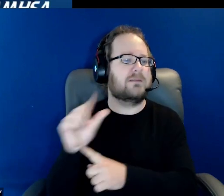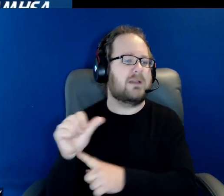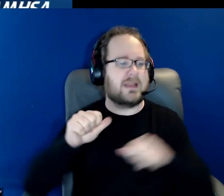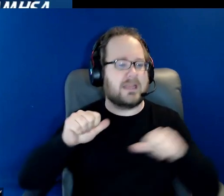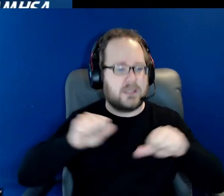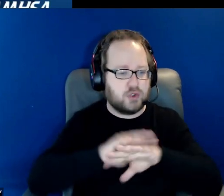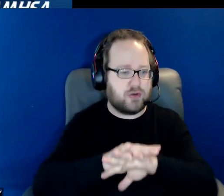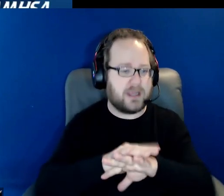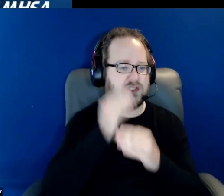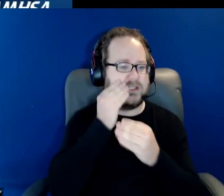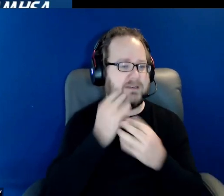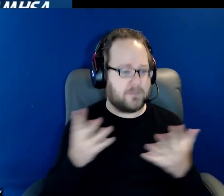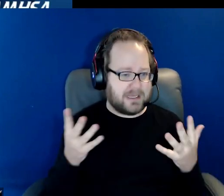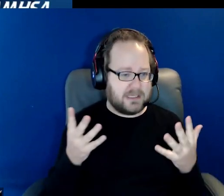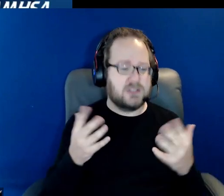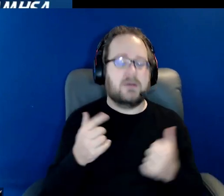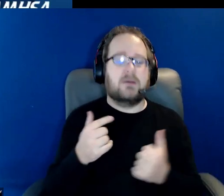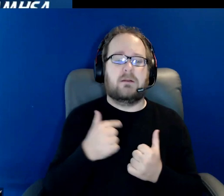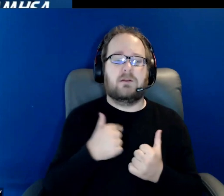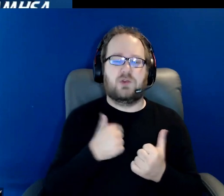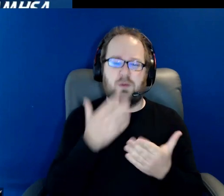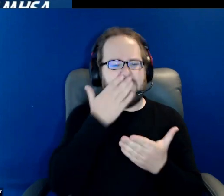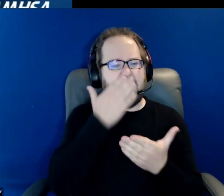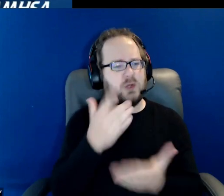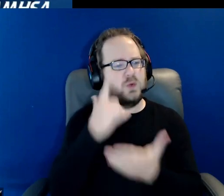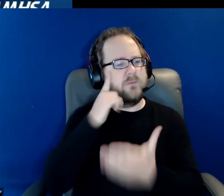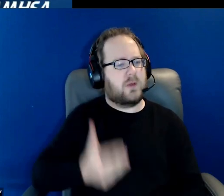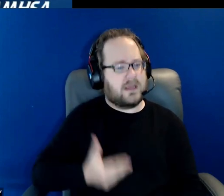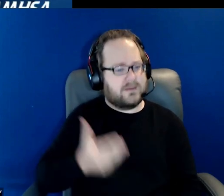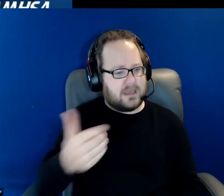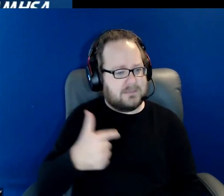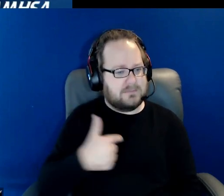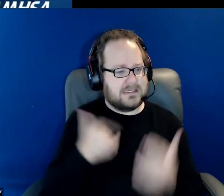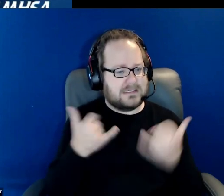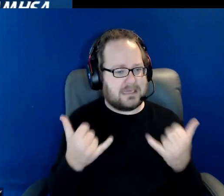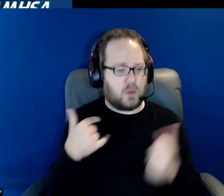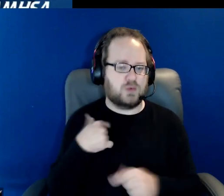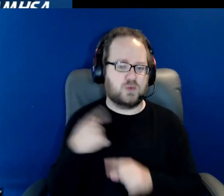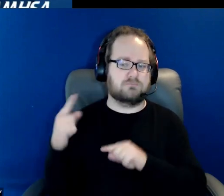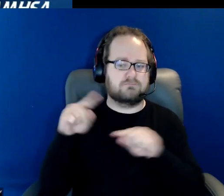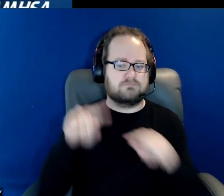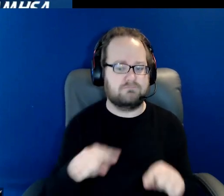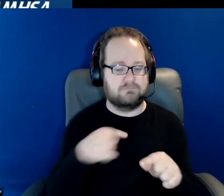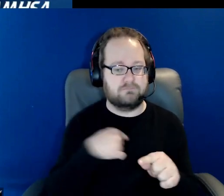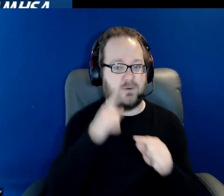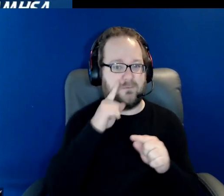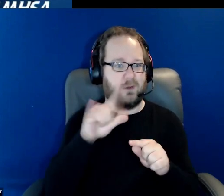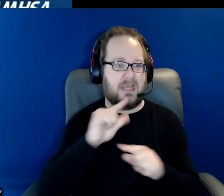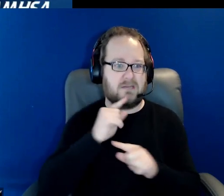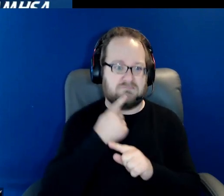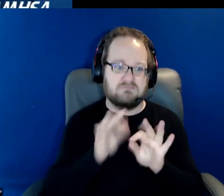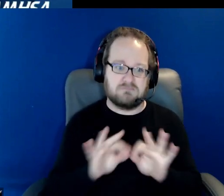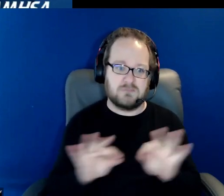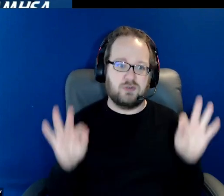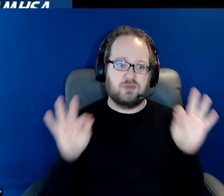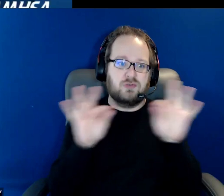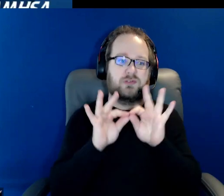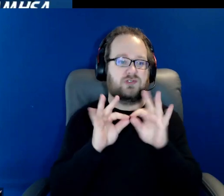share information and ideas regarding the current urgent topic of extreme heat and understanding its